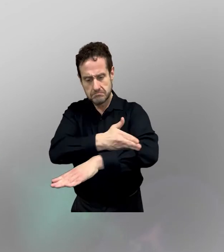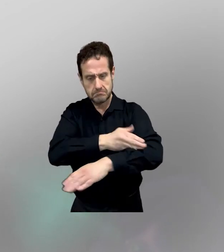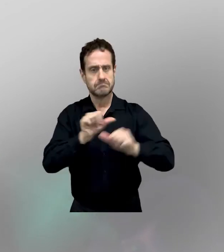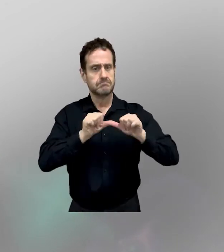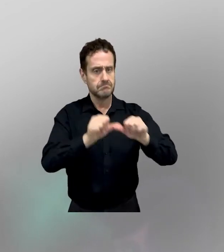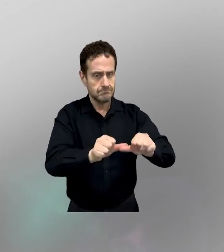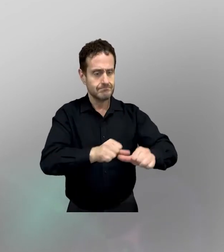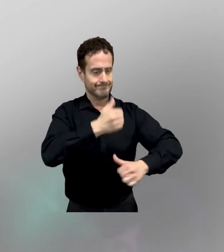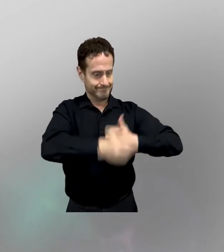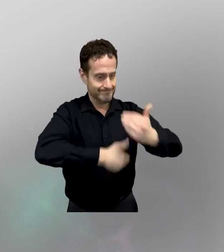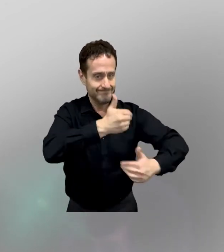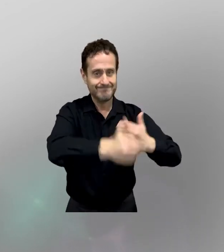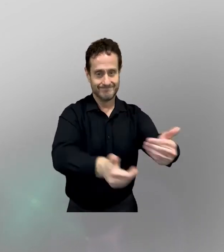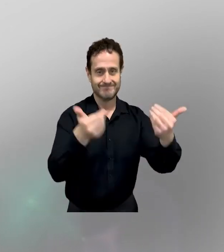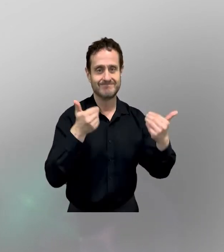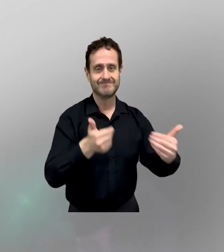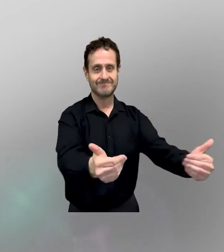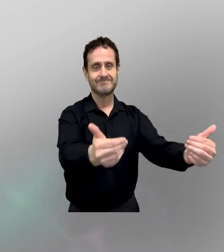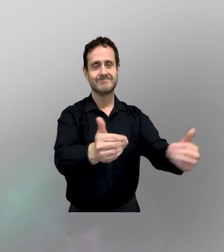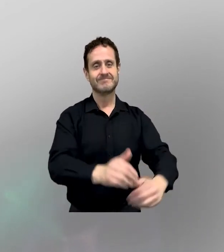of progress forward.